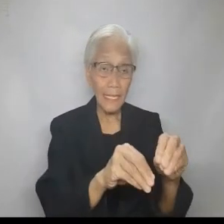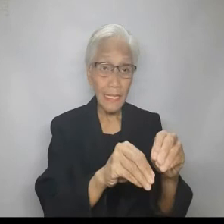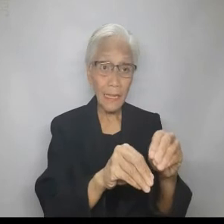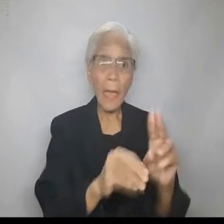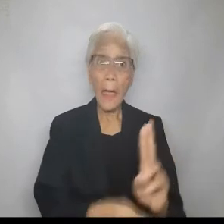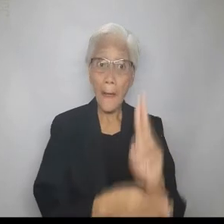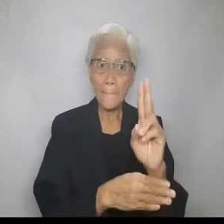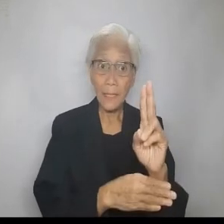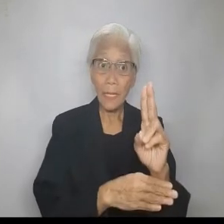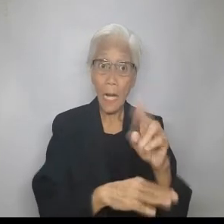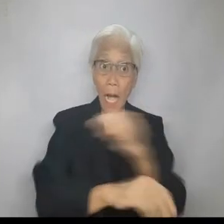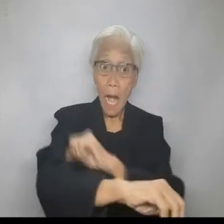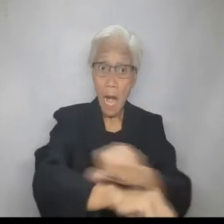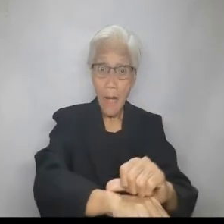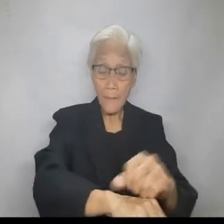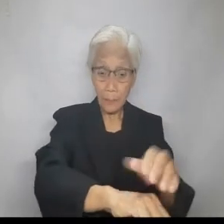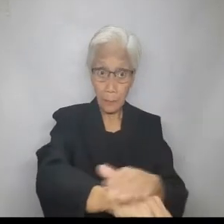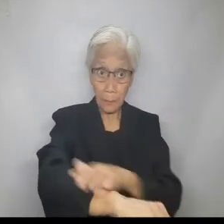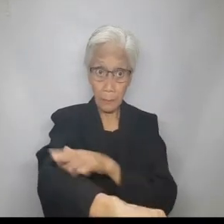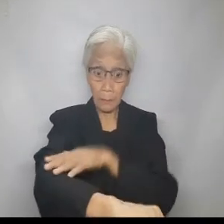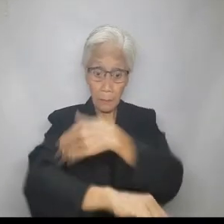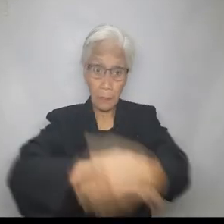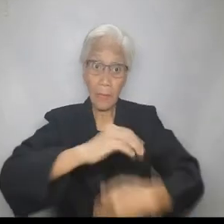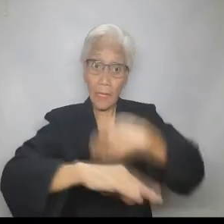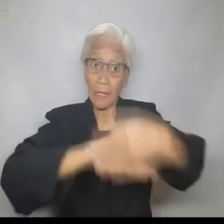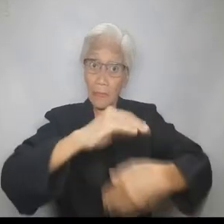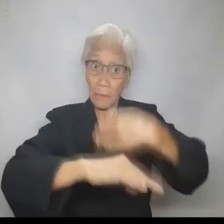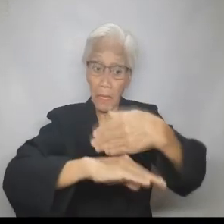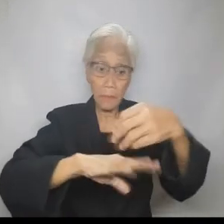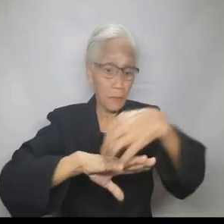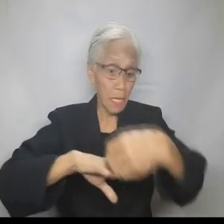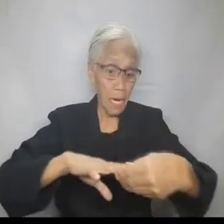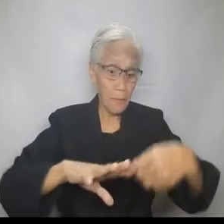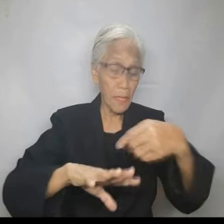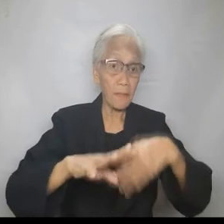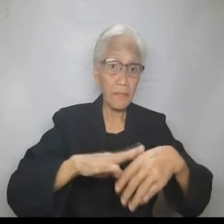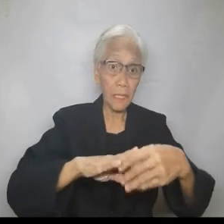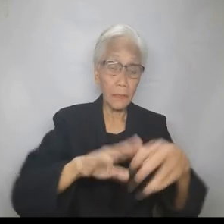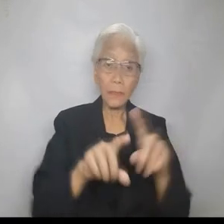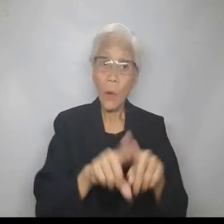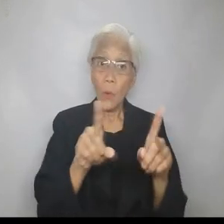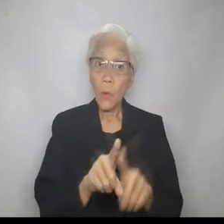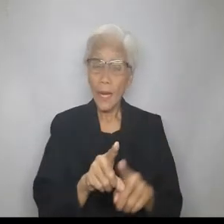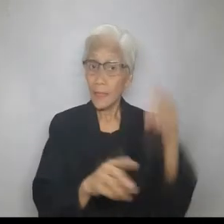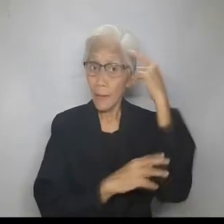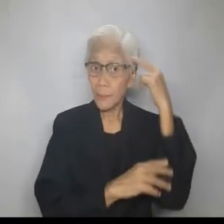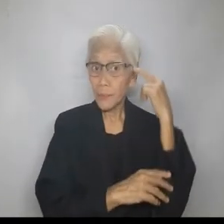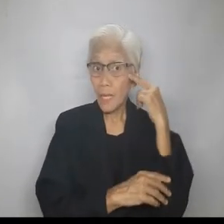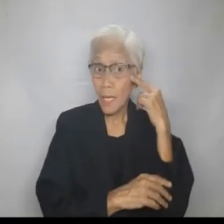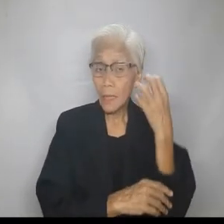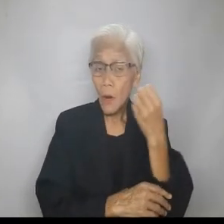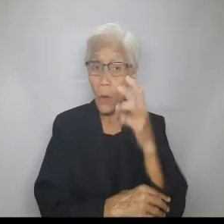on the upper arm, and the strap wrapped around the arm, hand, and fingers, while the head